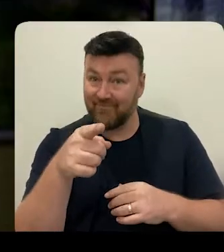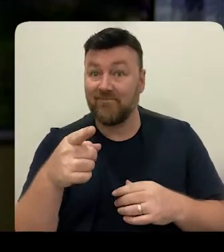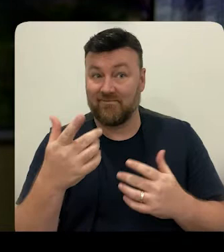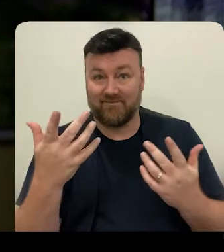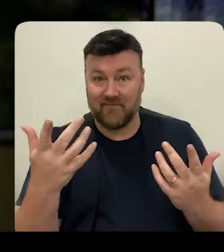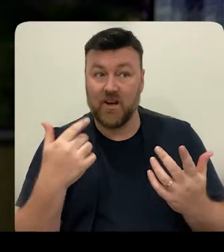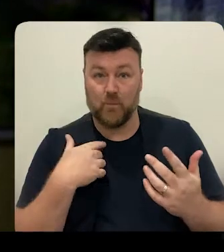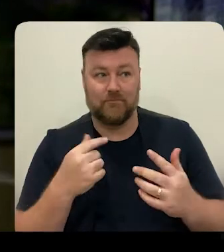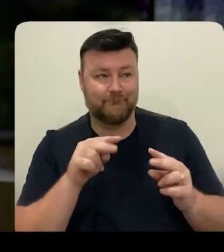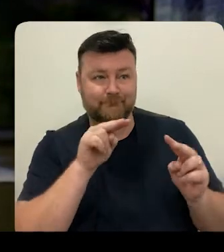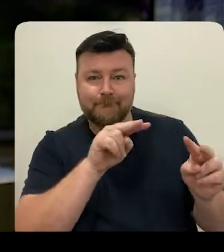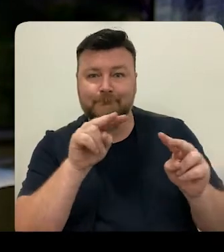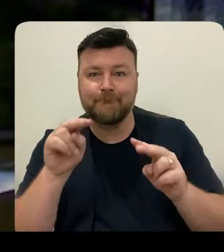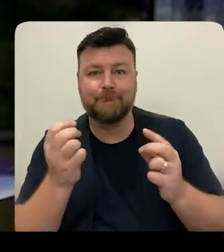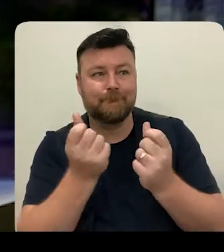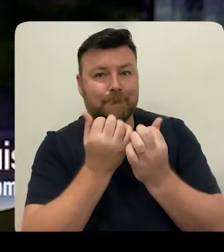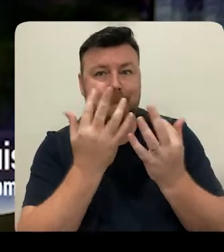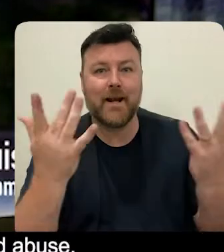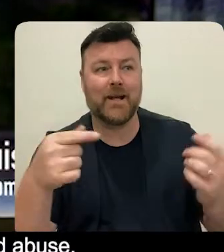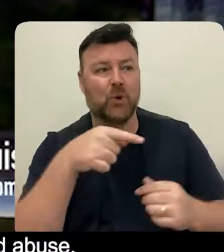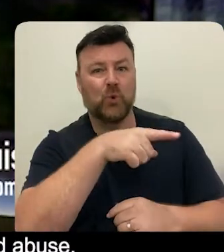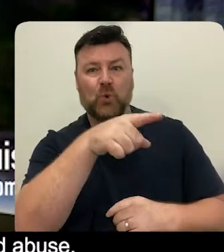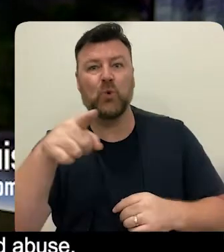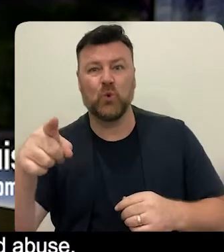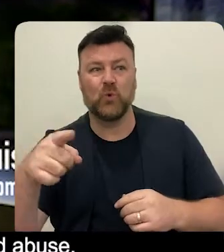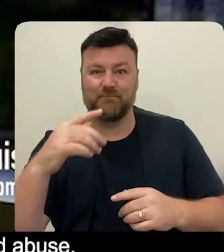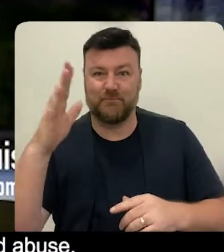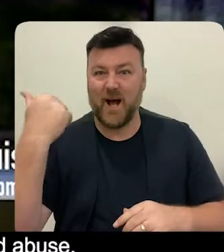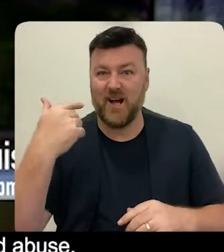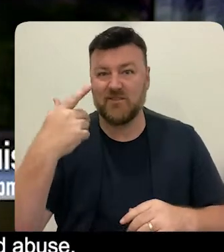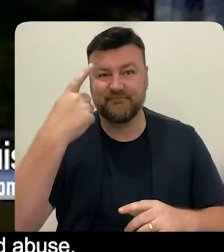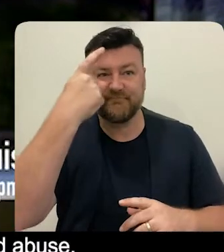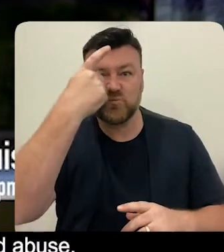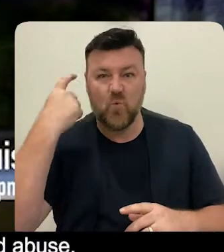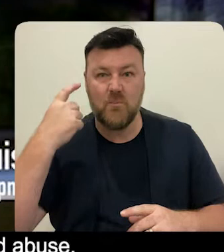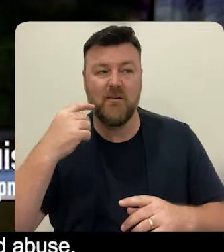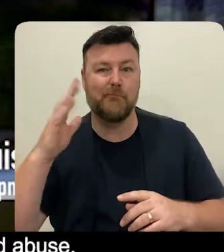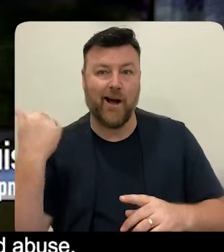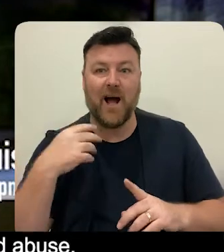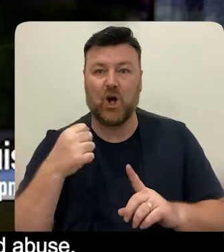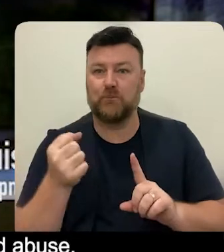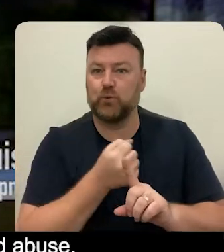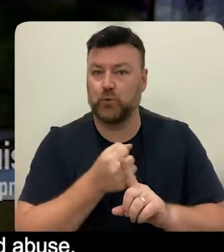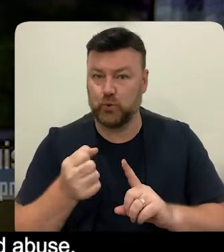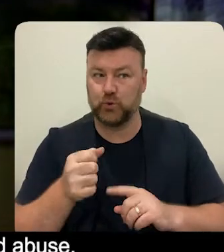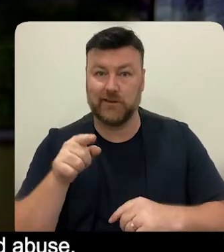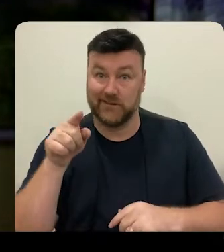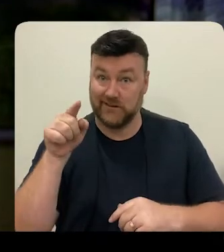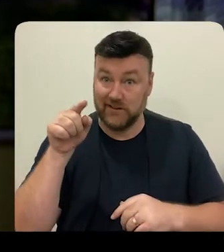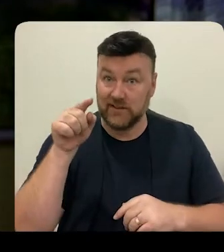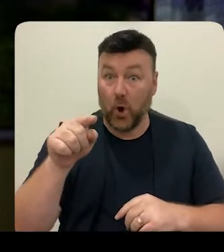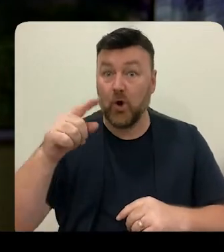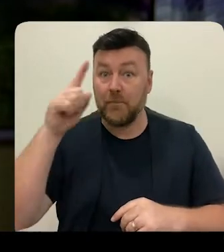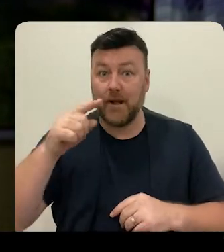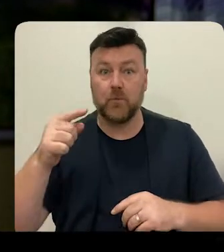So that's when we see many people who've survived this sort of very severe trauma and abuse